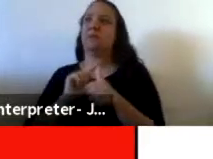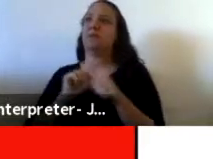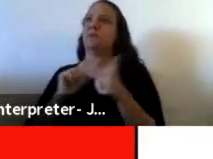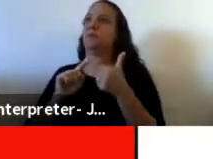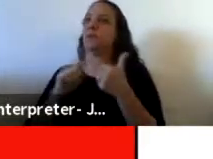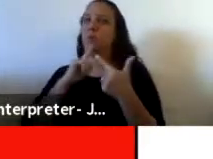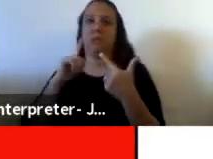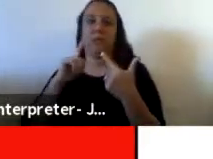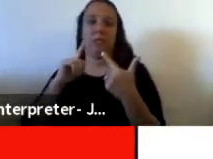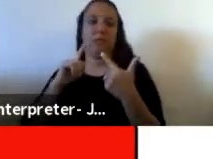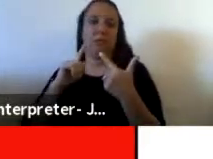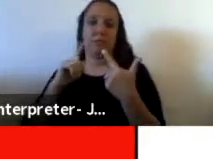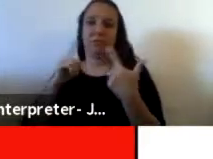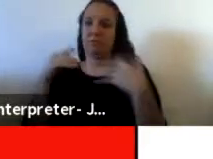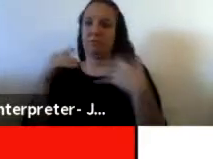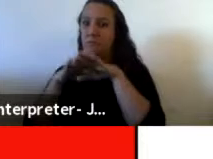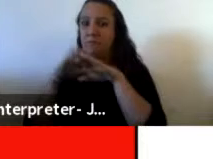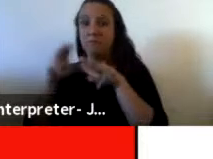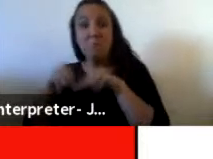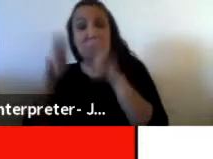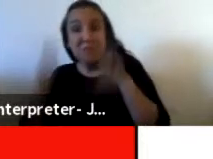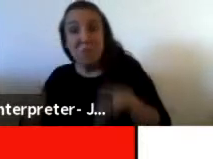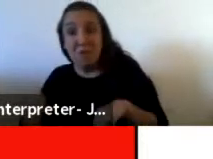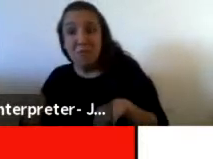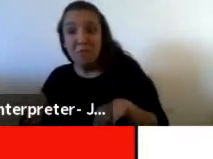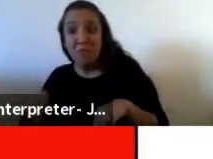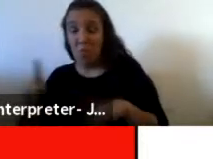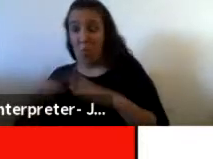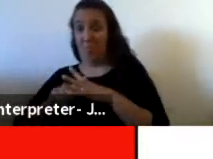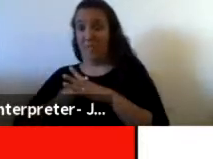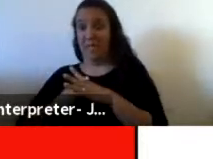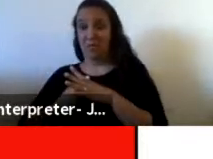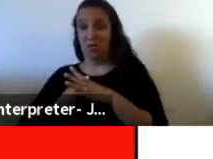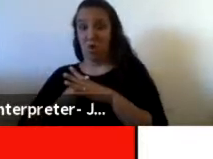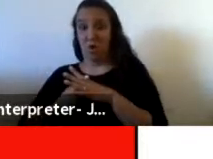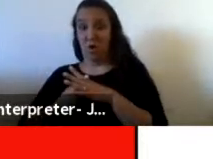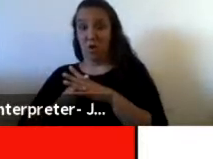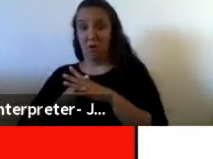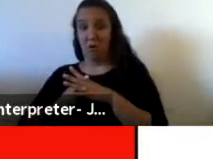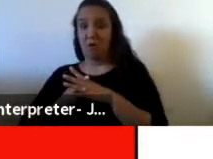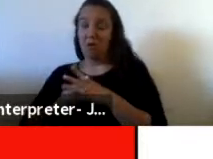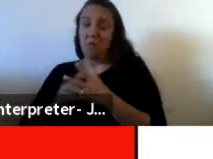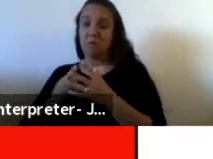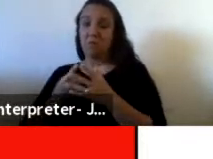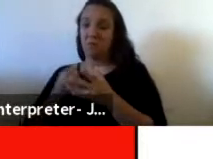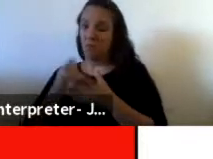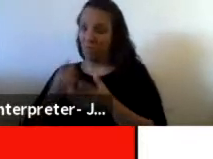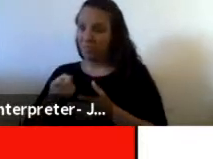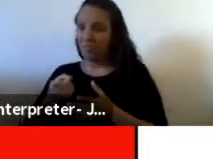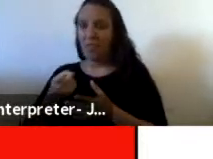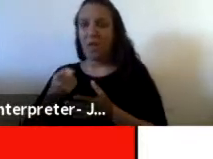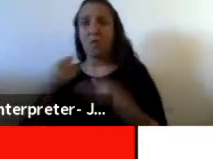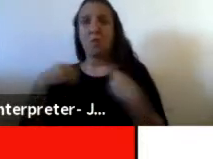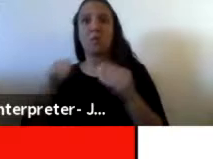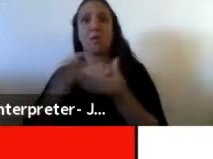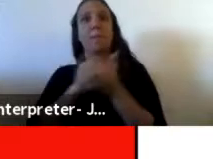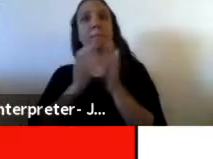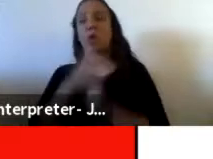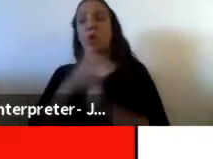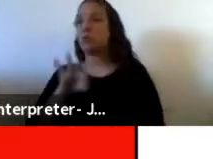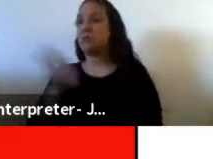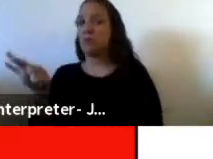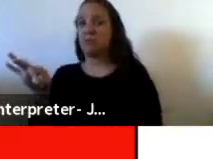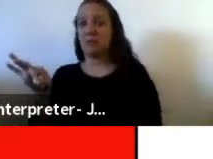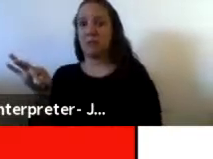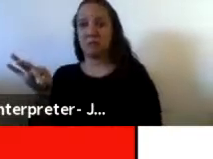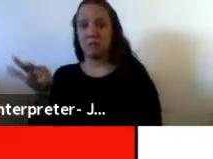mainstream. Another one is McDonald's. When McDonald's started, the evolution was they started creating their own opportunities. They were selling burgers and fries. And now